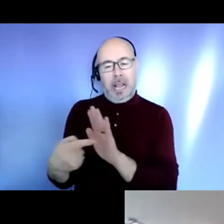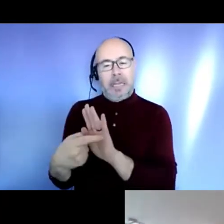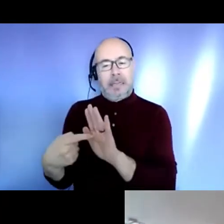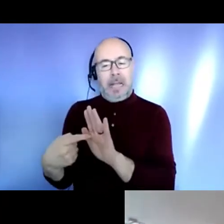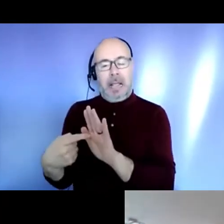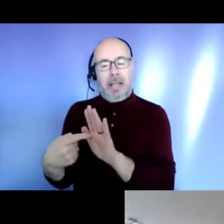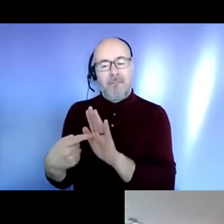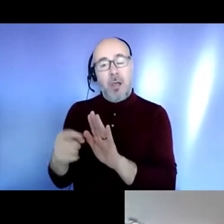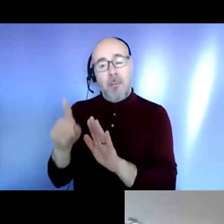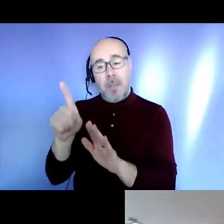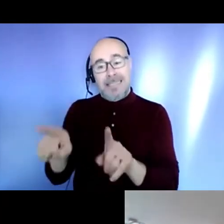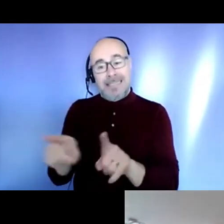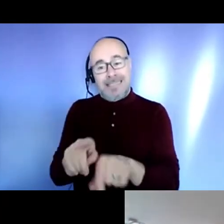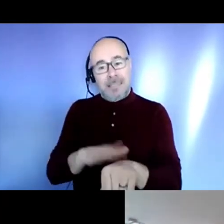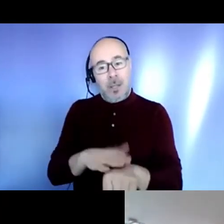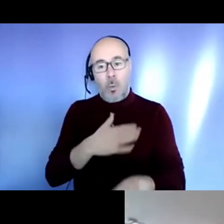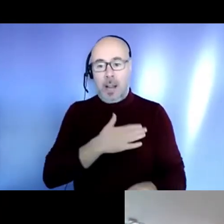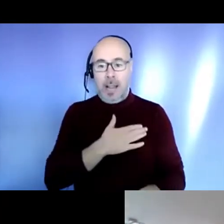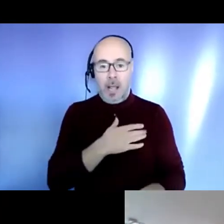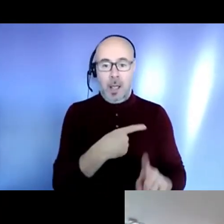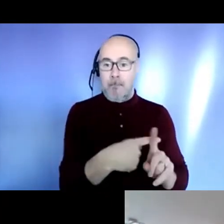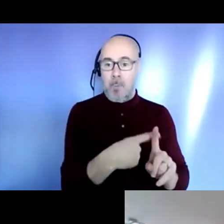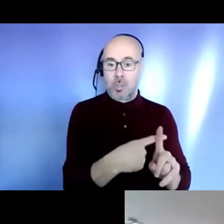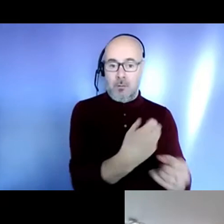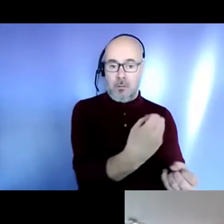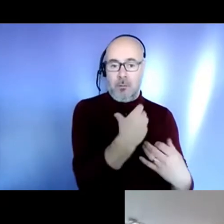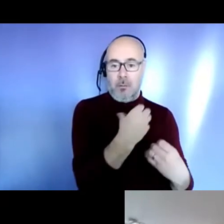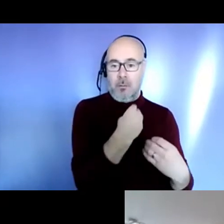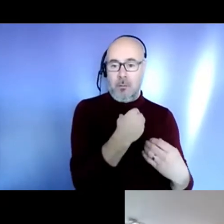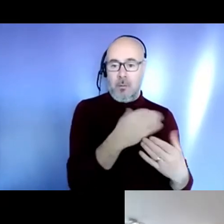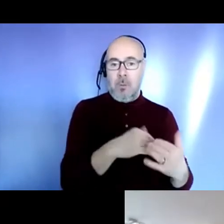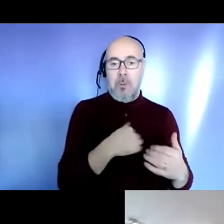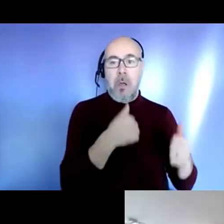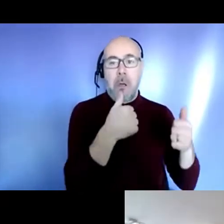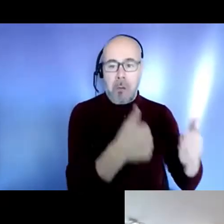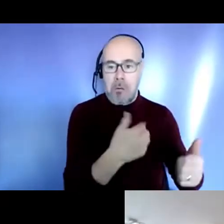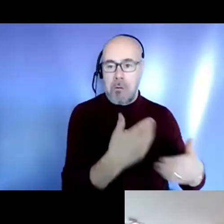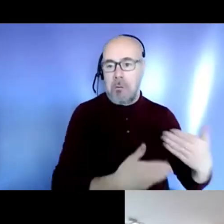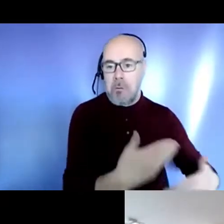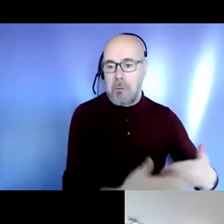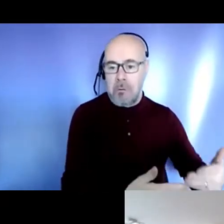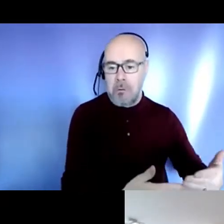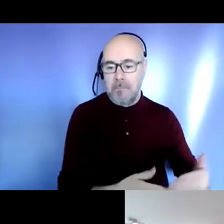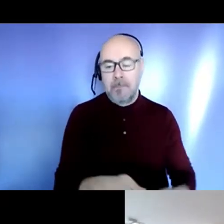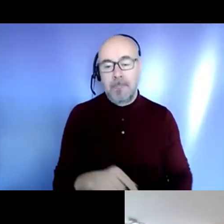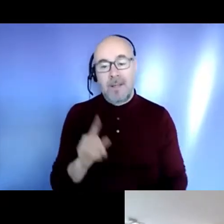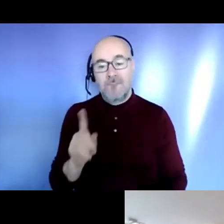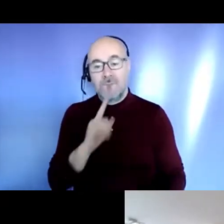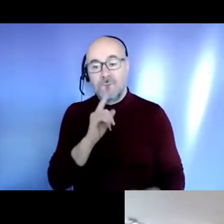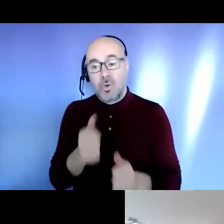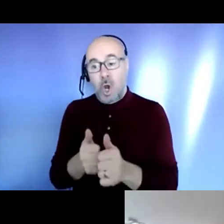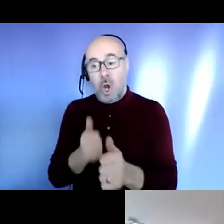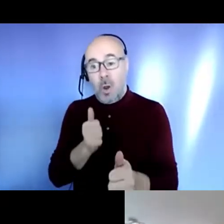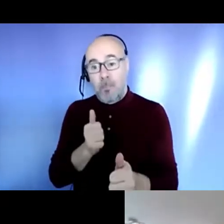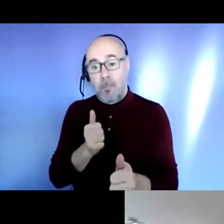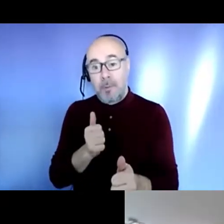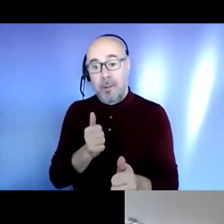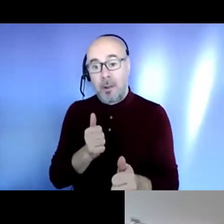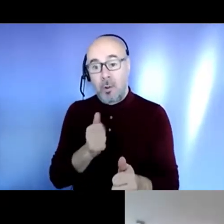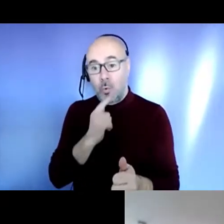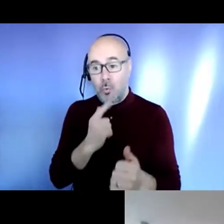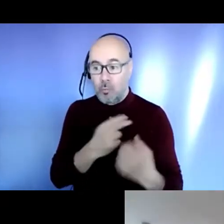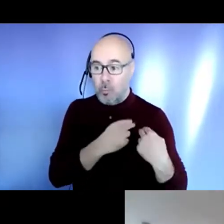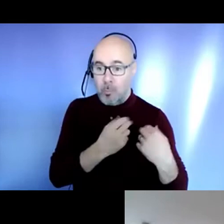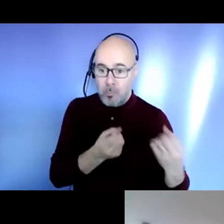important to hear what works well. For operators, I think it's more about, does the training you receive raise your awareness of